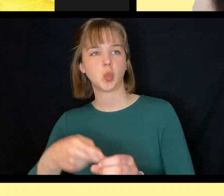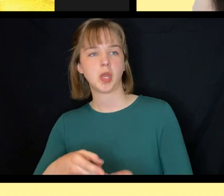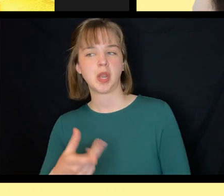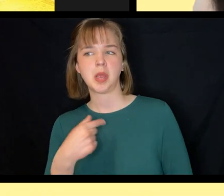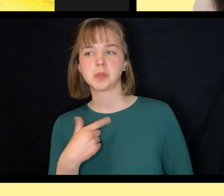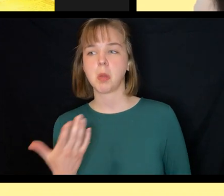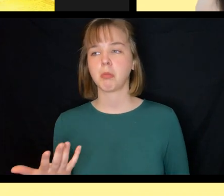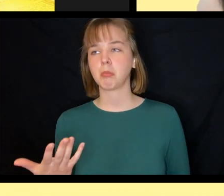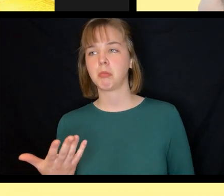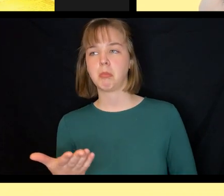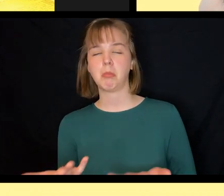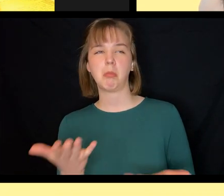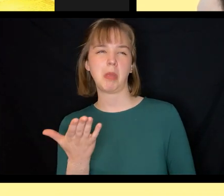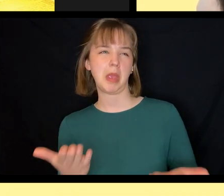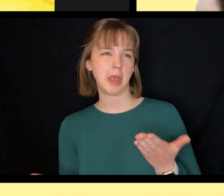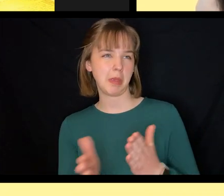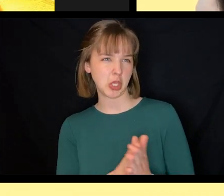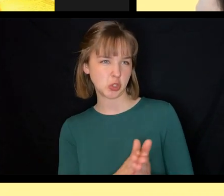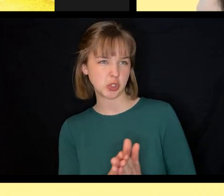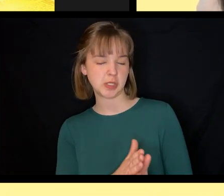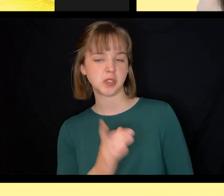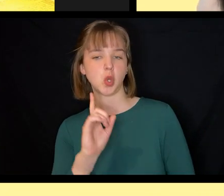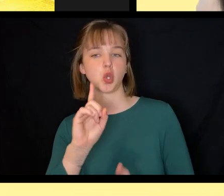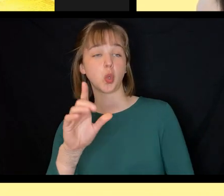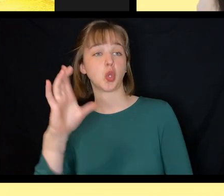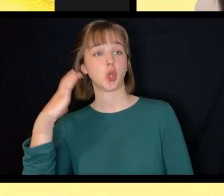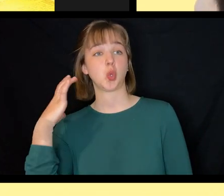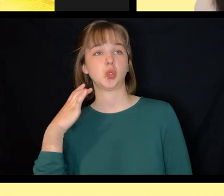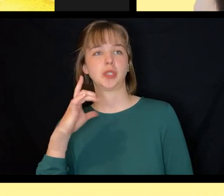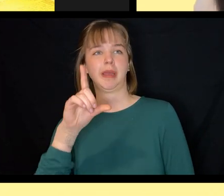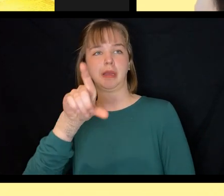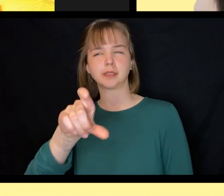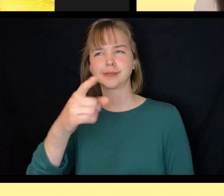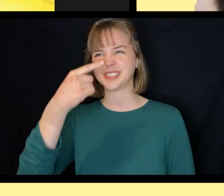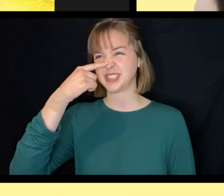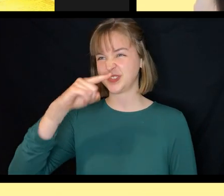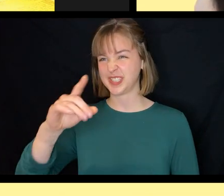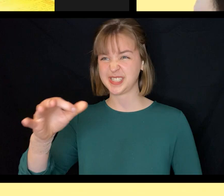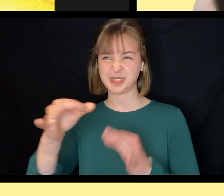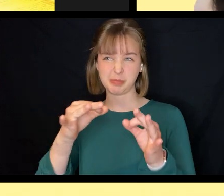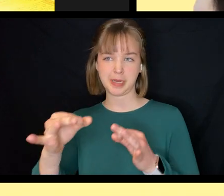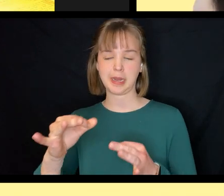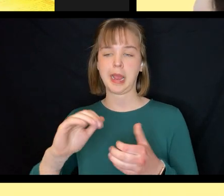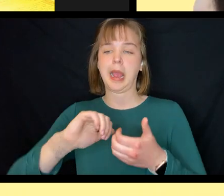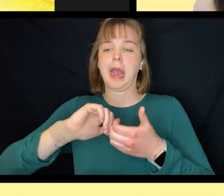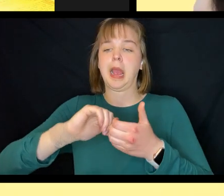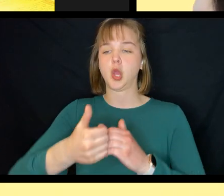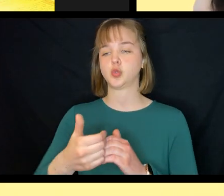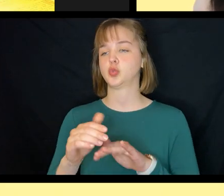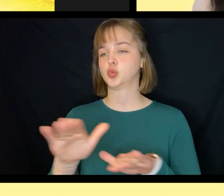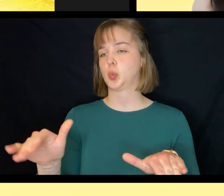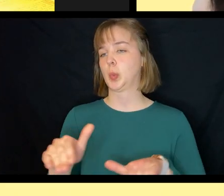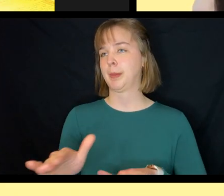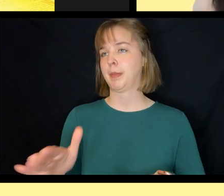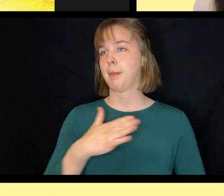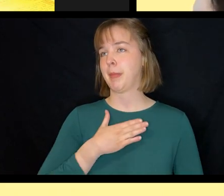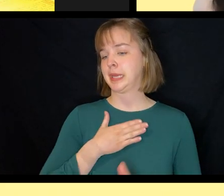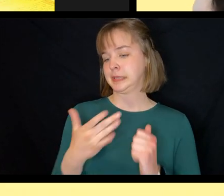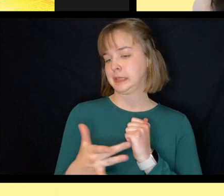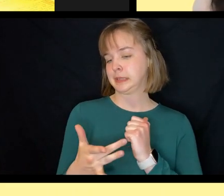And I went and talked to the coach at Frostburg State and was like, "Hey, can you give me some pointers on like how to swim?